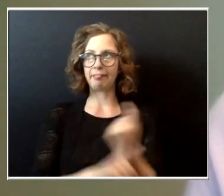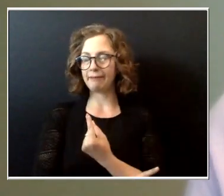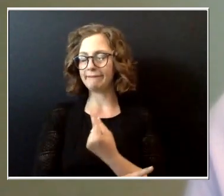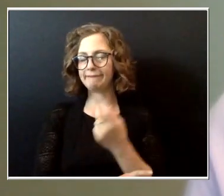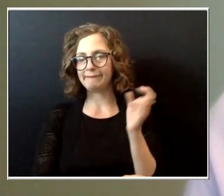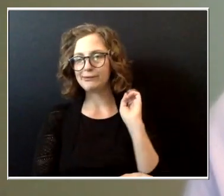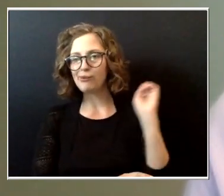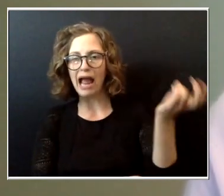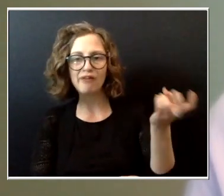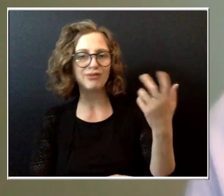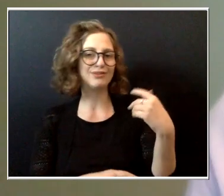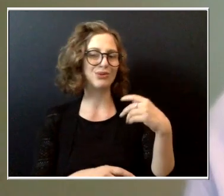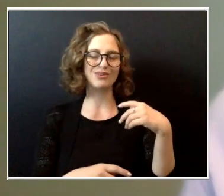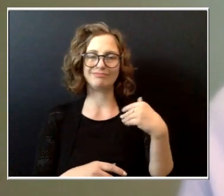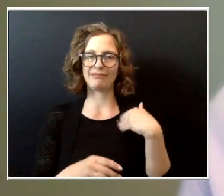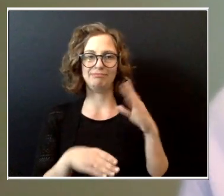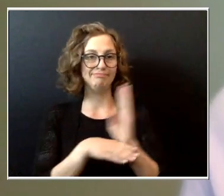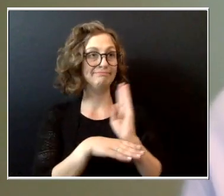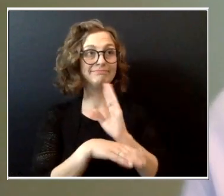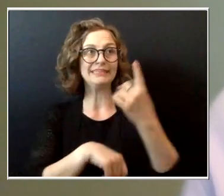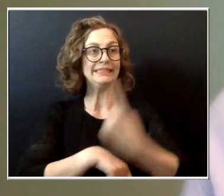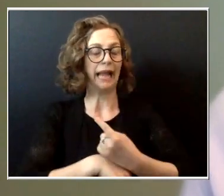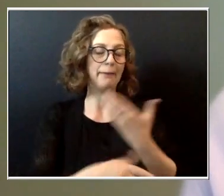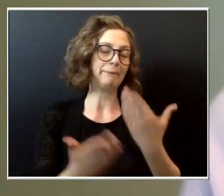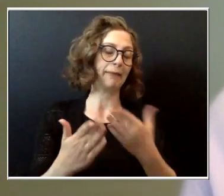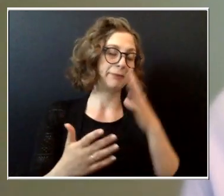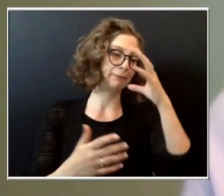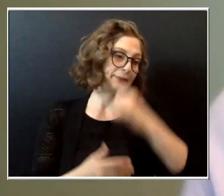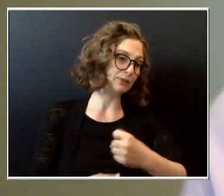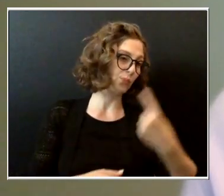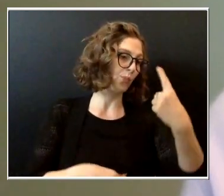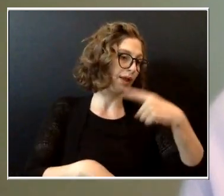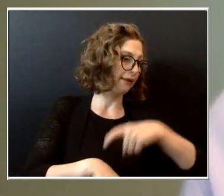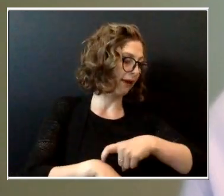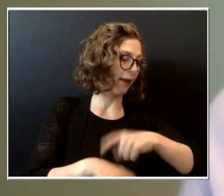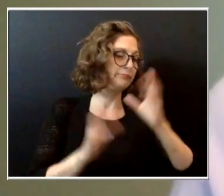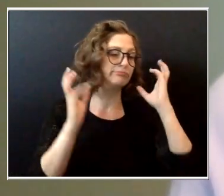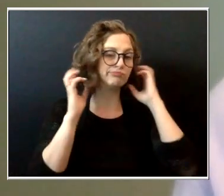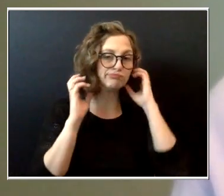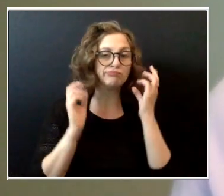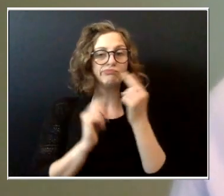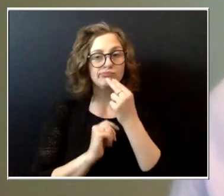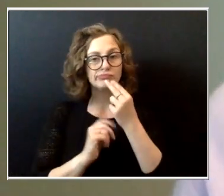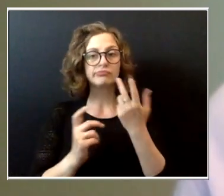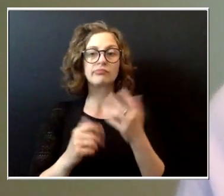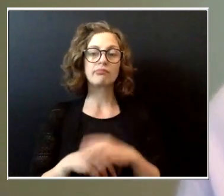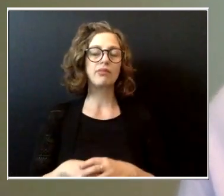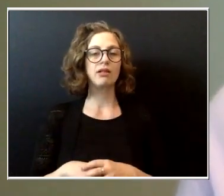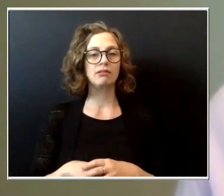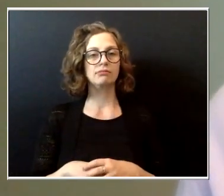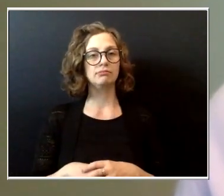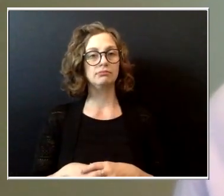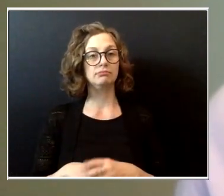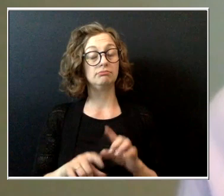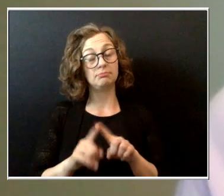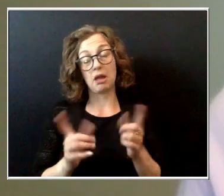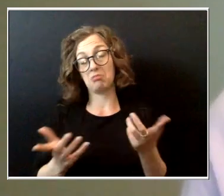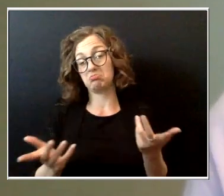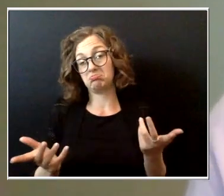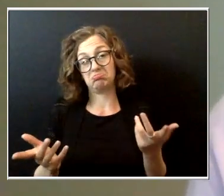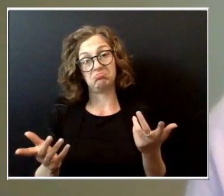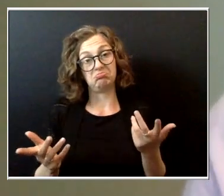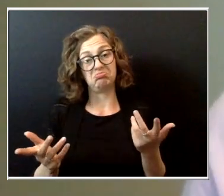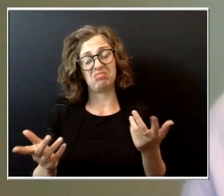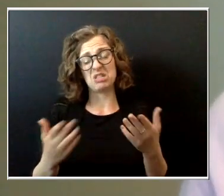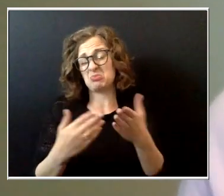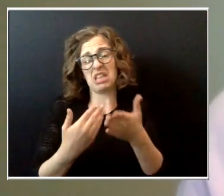of them or something, and so I find it pretty easy to do,